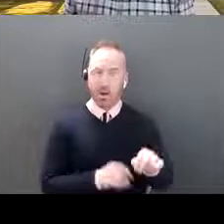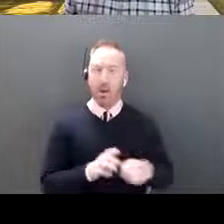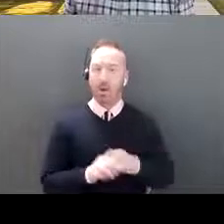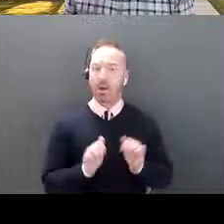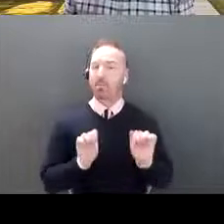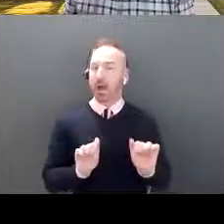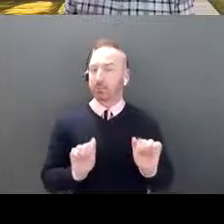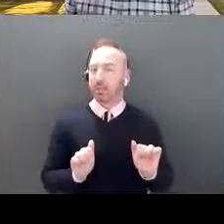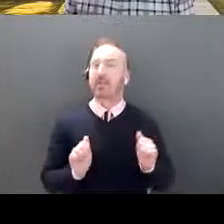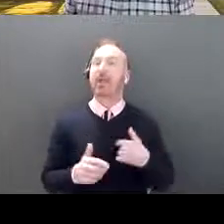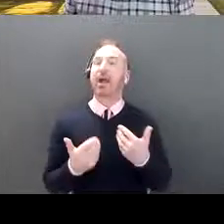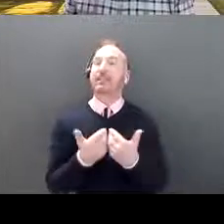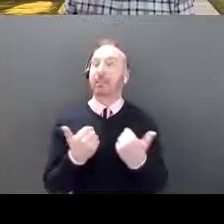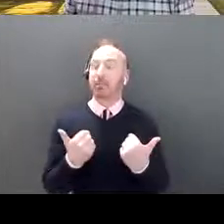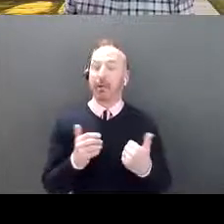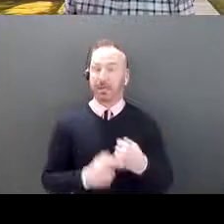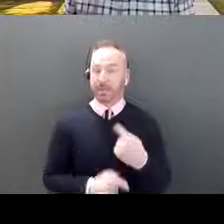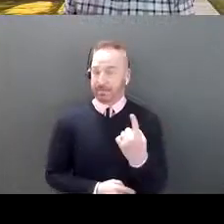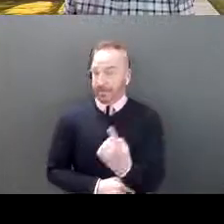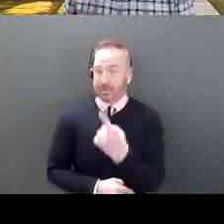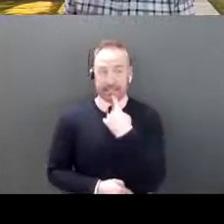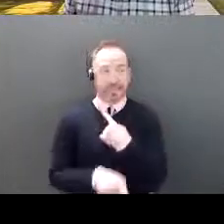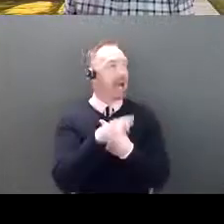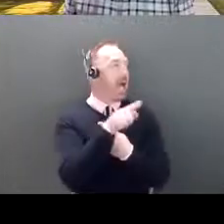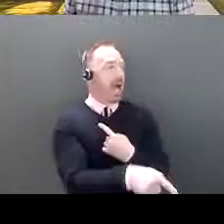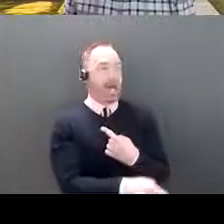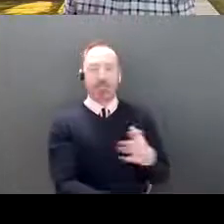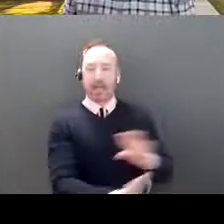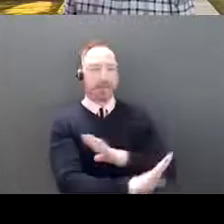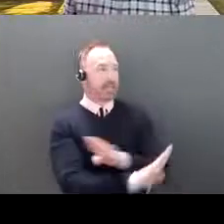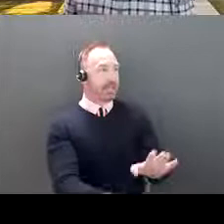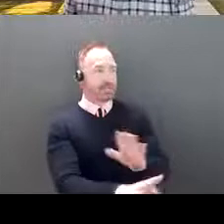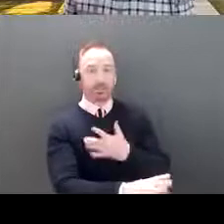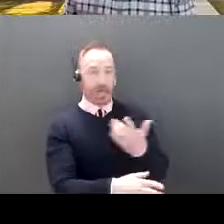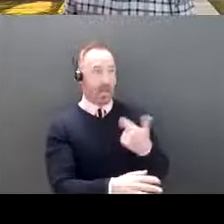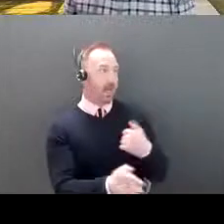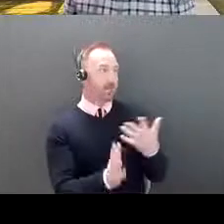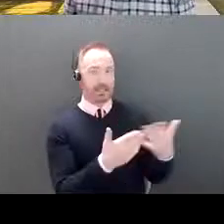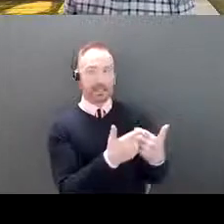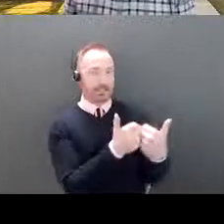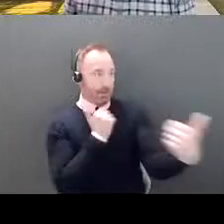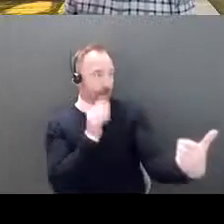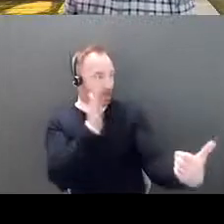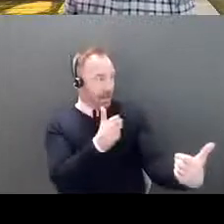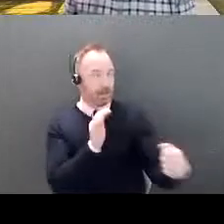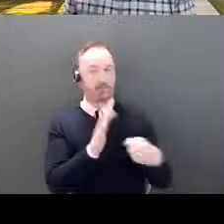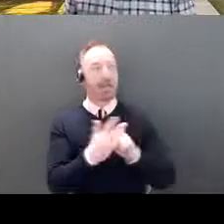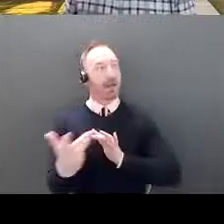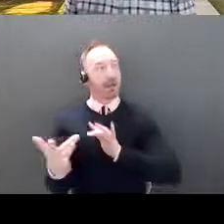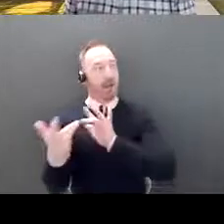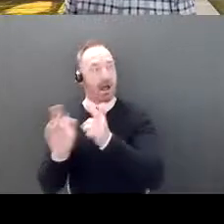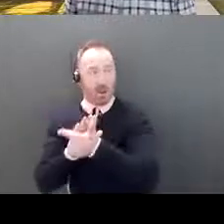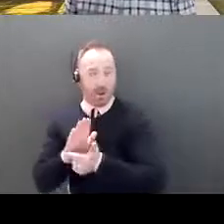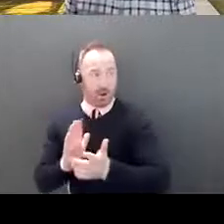When someone says the relationship is over, they're leaving, they've contacted a lawyer, they still may be living in the same house, but in separate